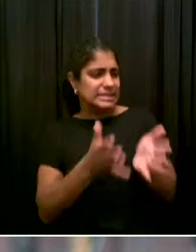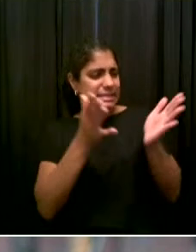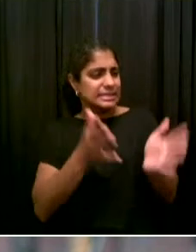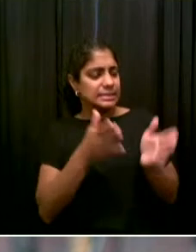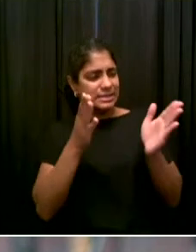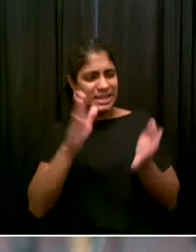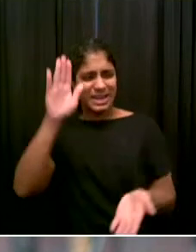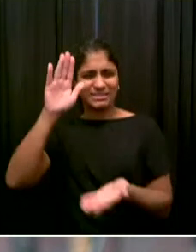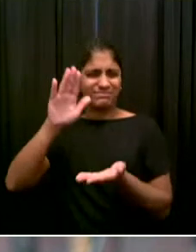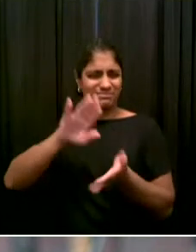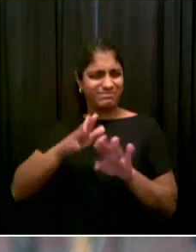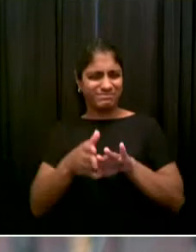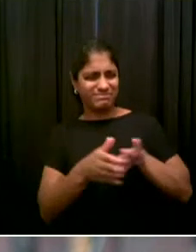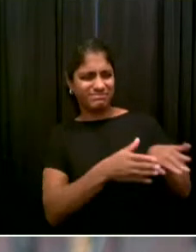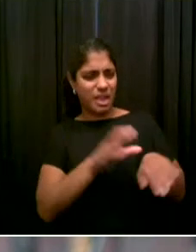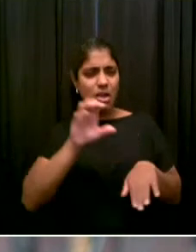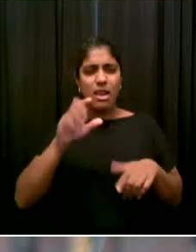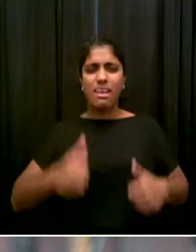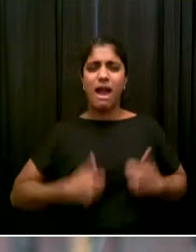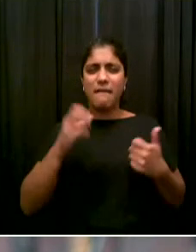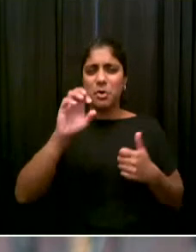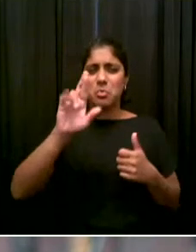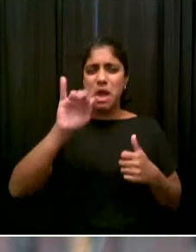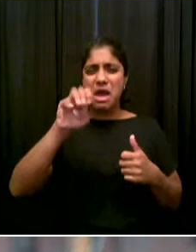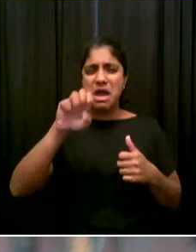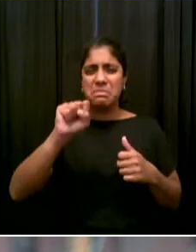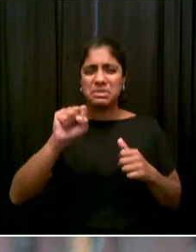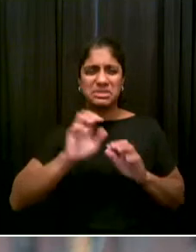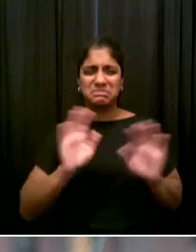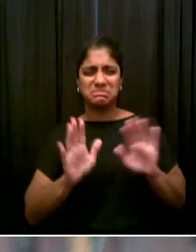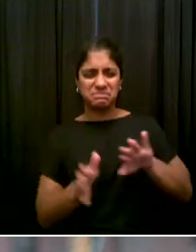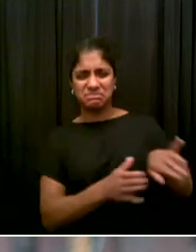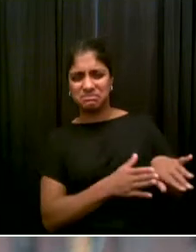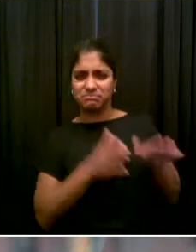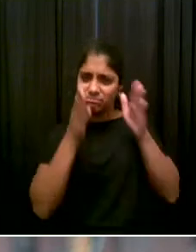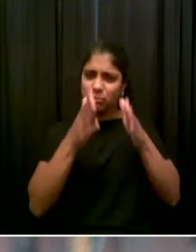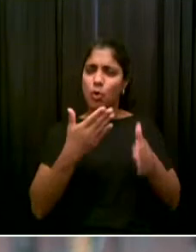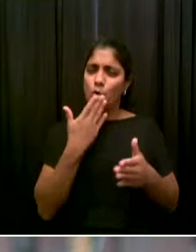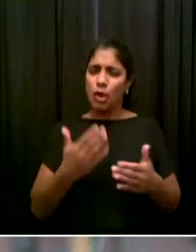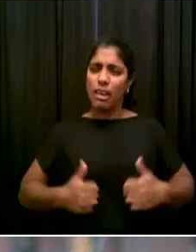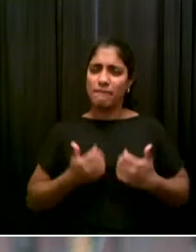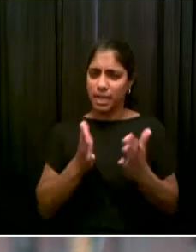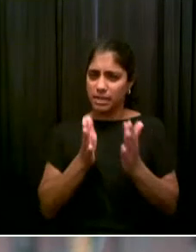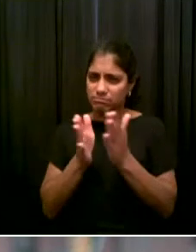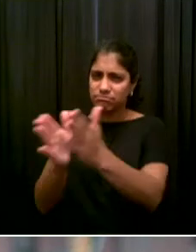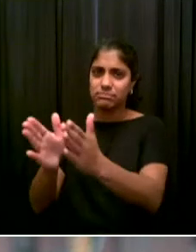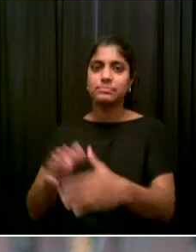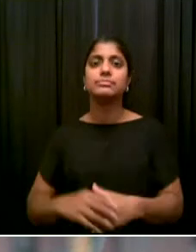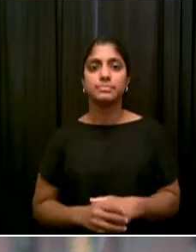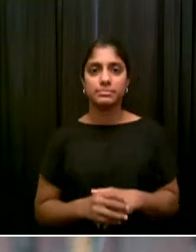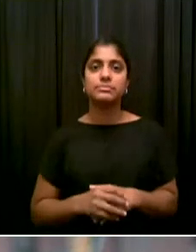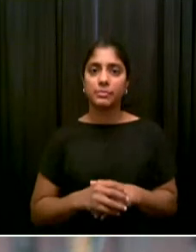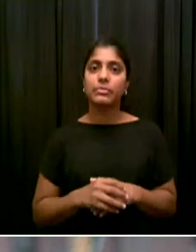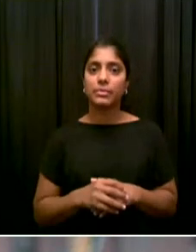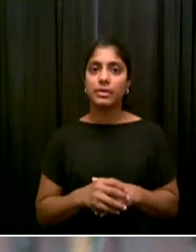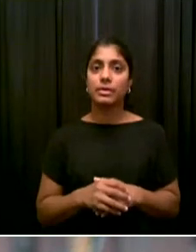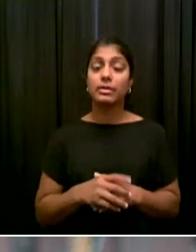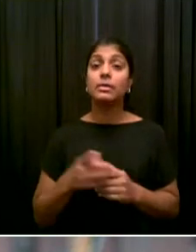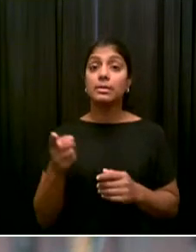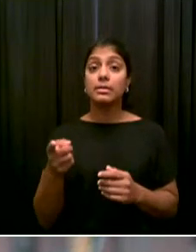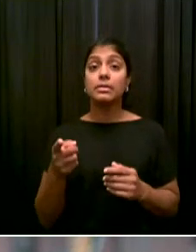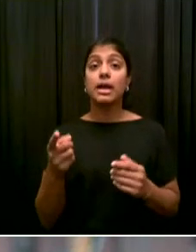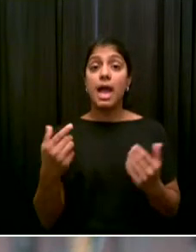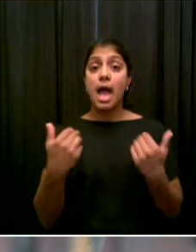I love called SAS, Sisters Assisting Sisters to Succeed. I love this name, Sisters Assisting Sisters to